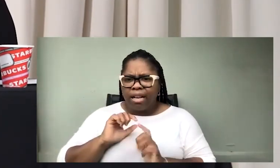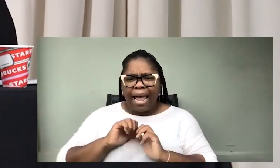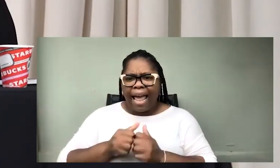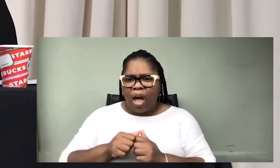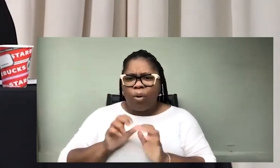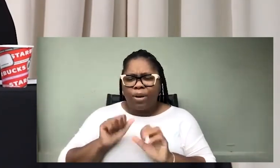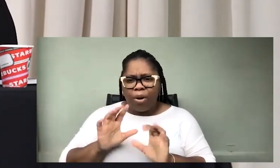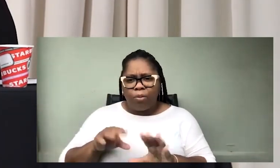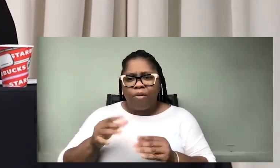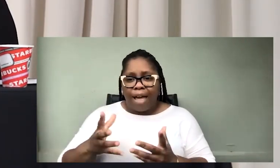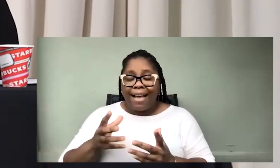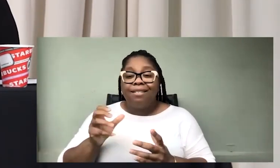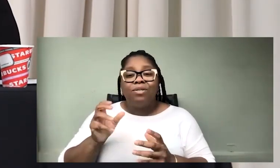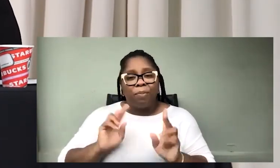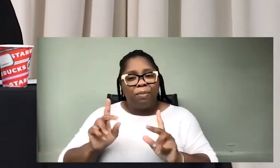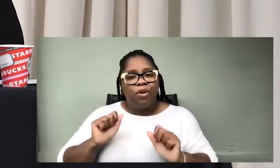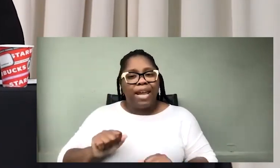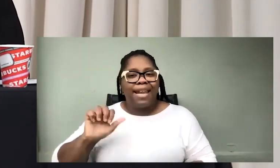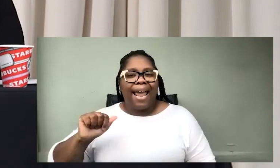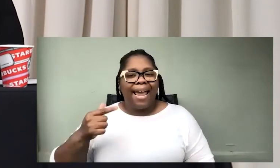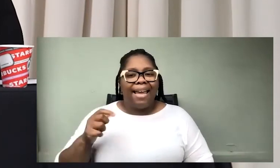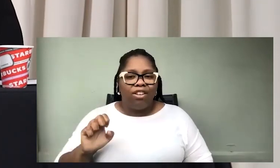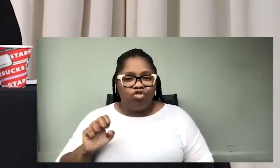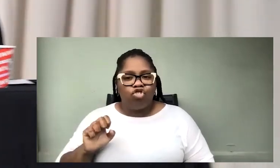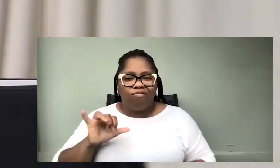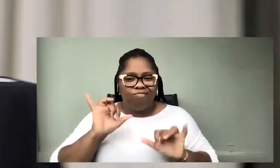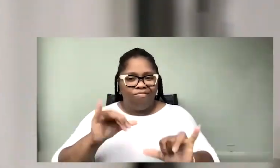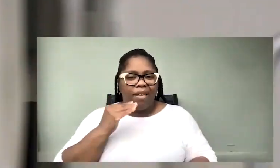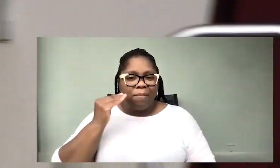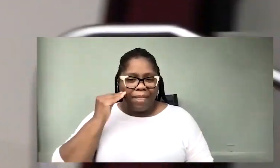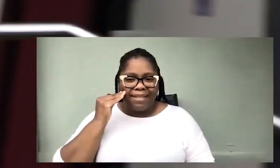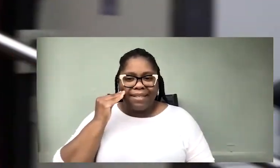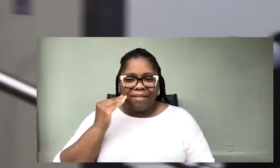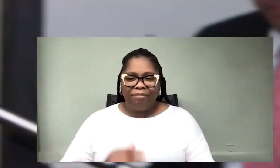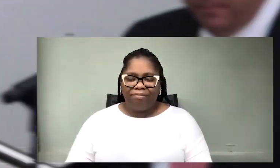can age in place? Thank you.